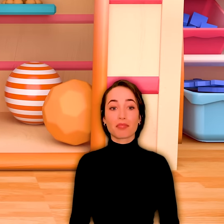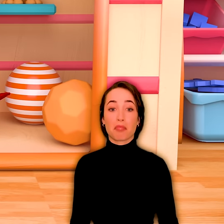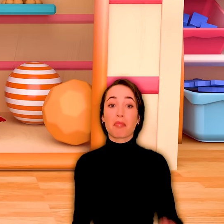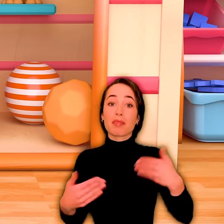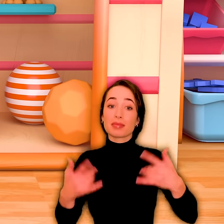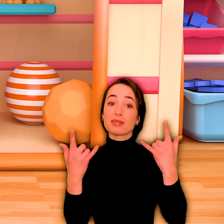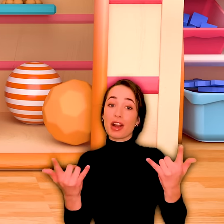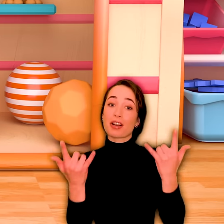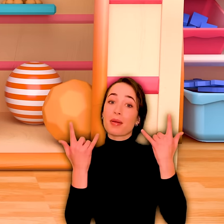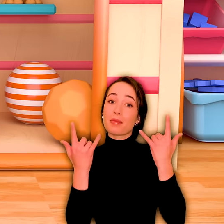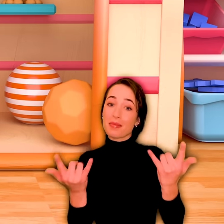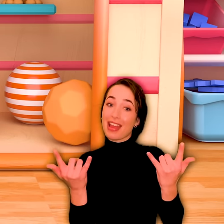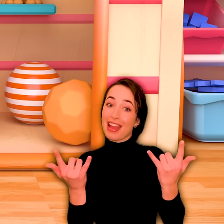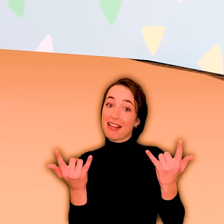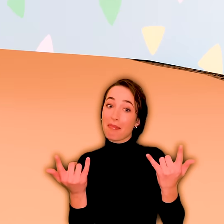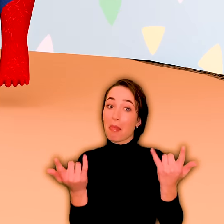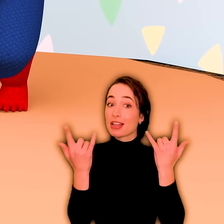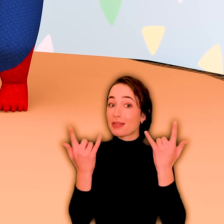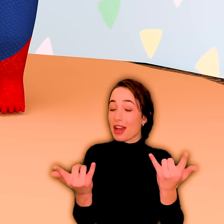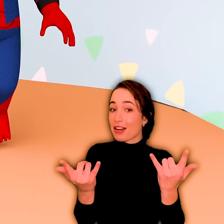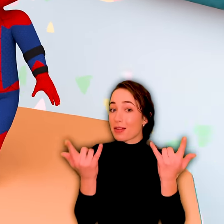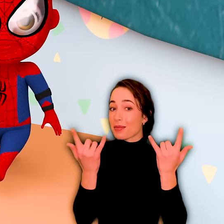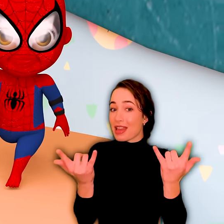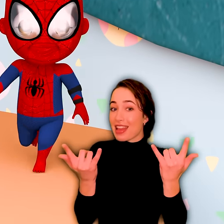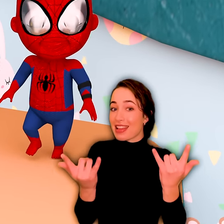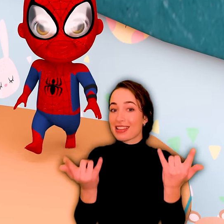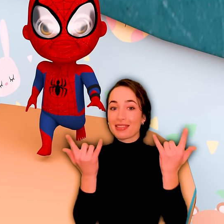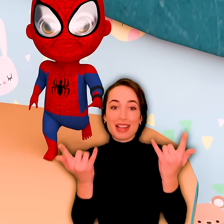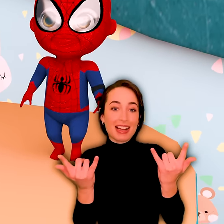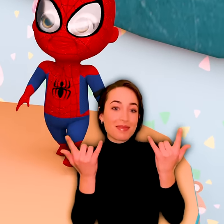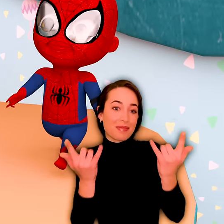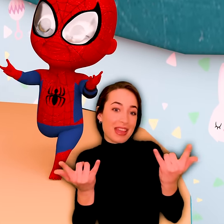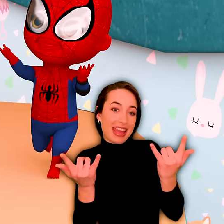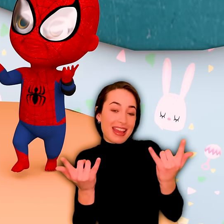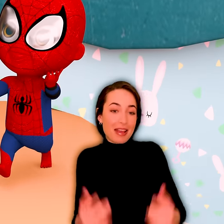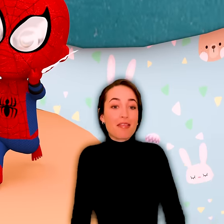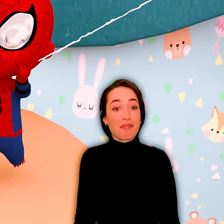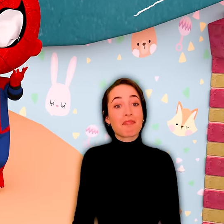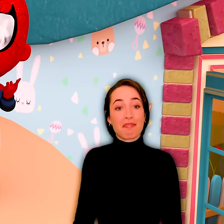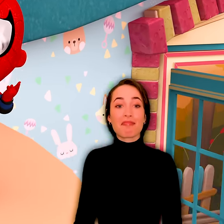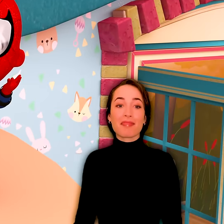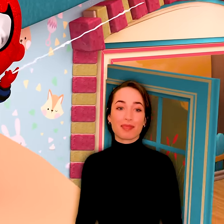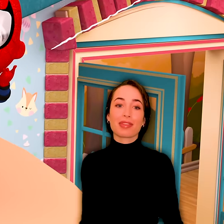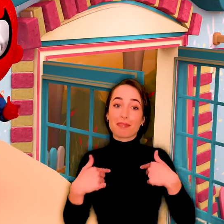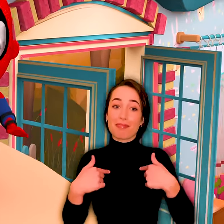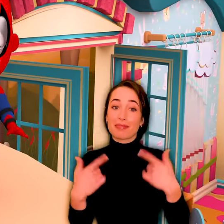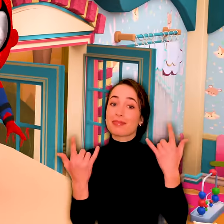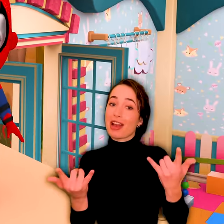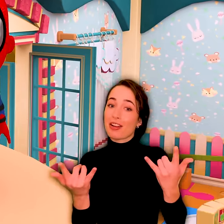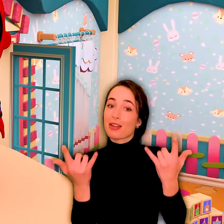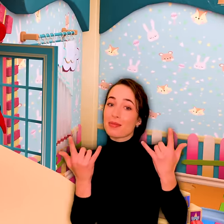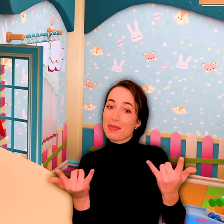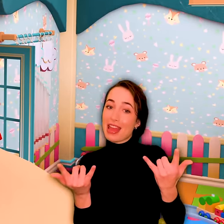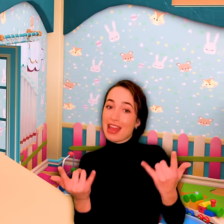i could be spiderman spiderman spiderman i